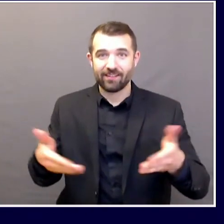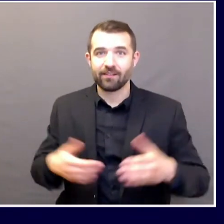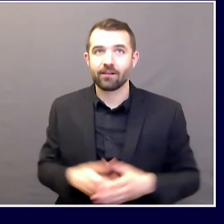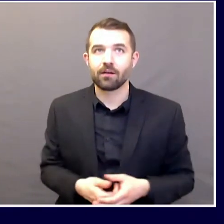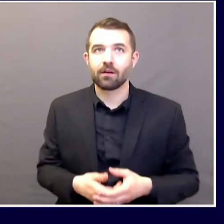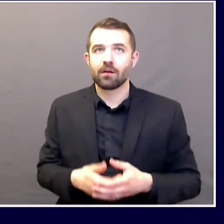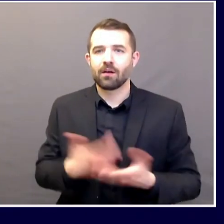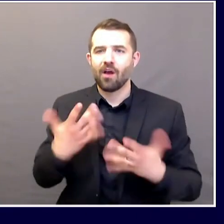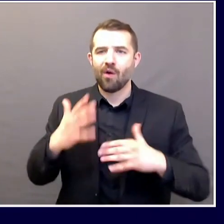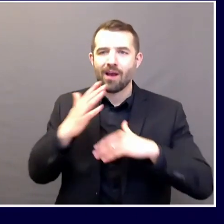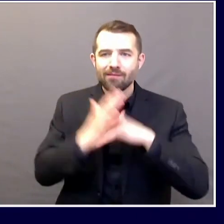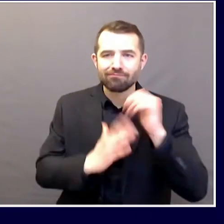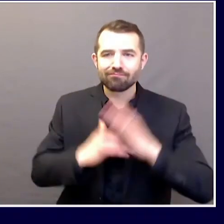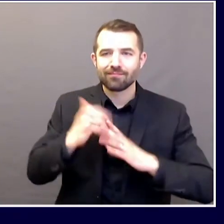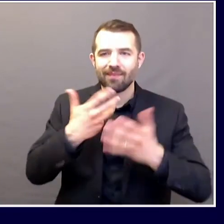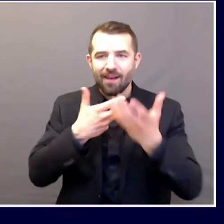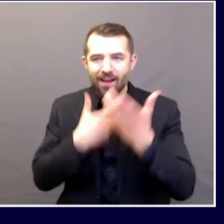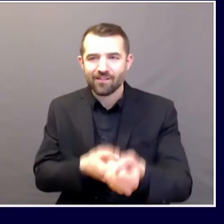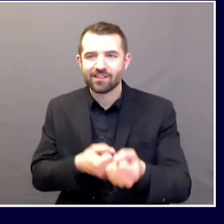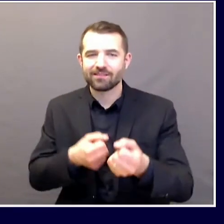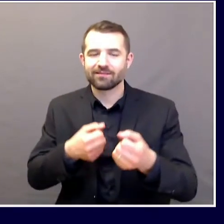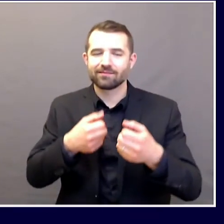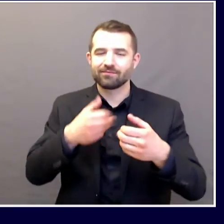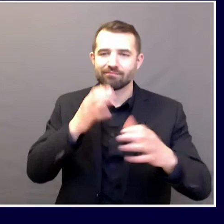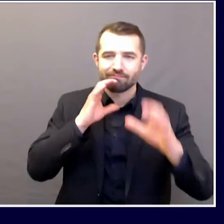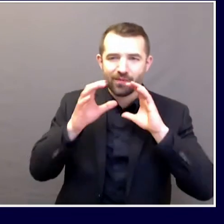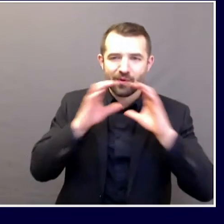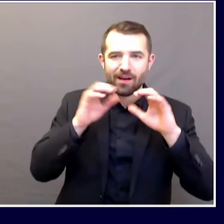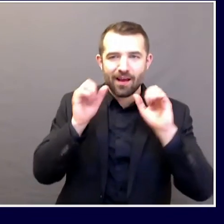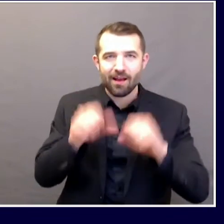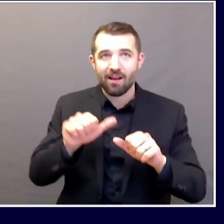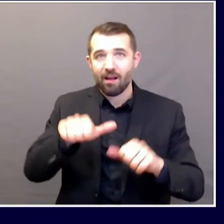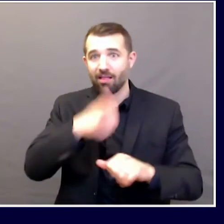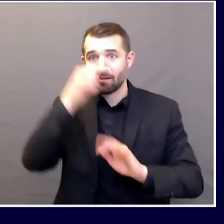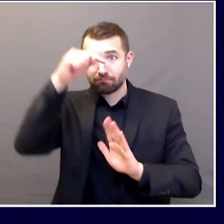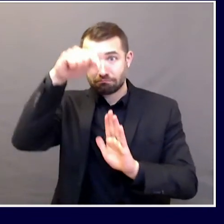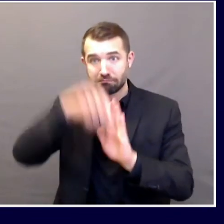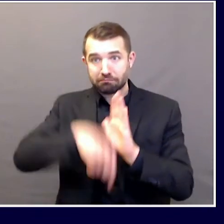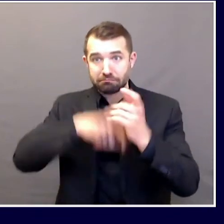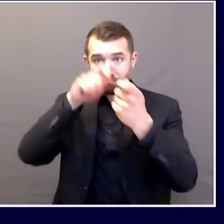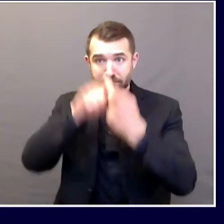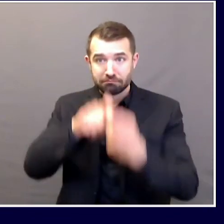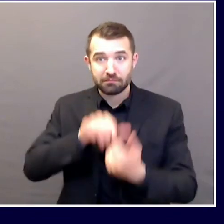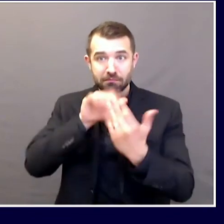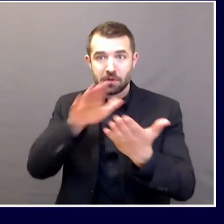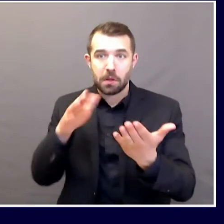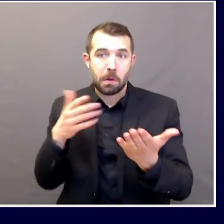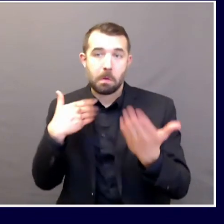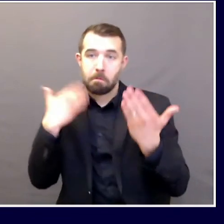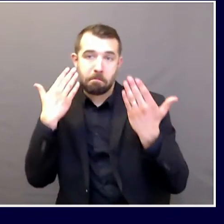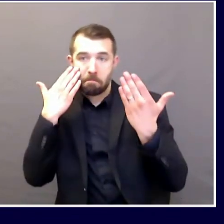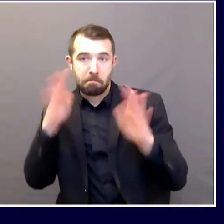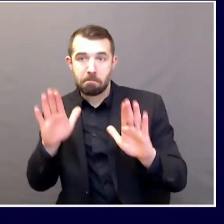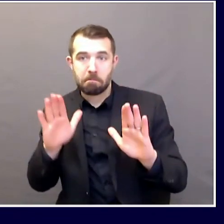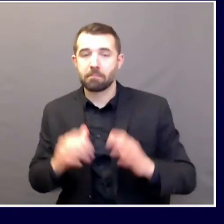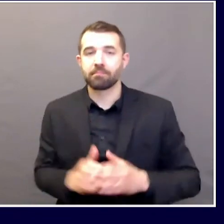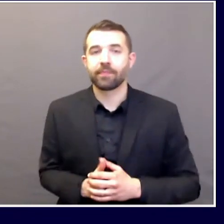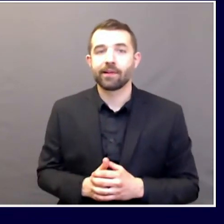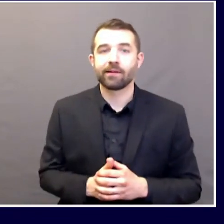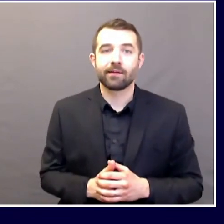or in their vaccination approach, but suffice it to say, based on what Chief Hoskins noted, it's been a remarkable